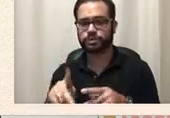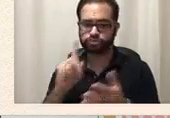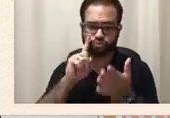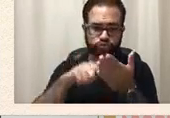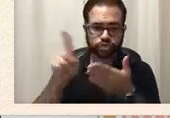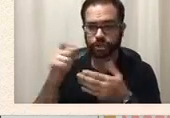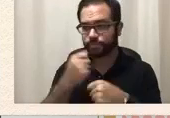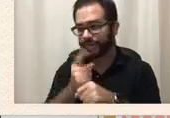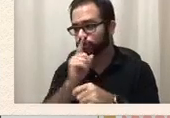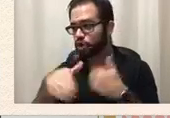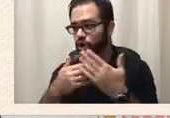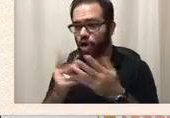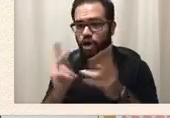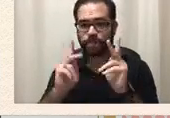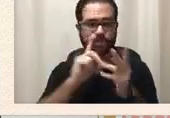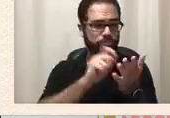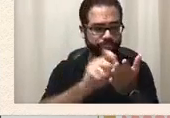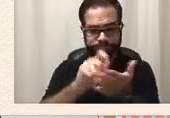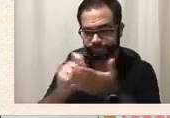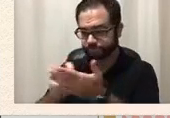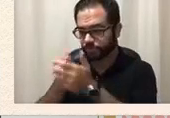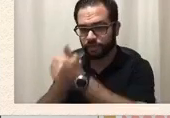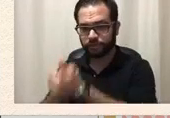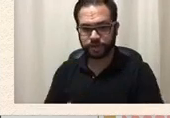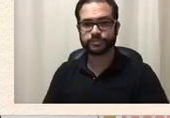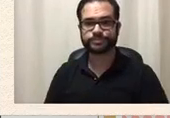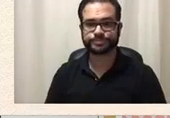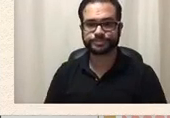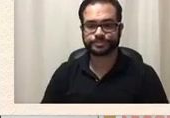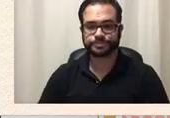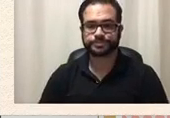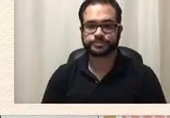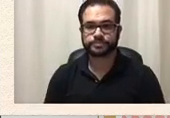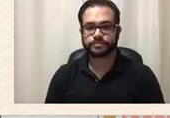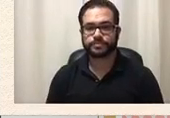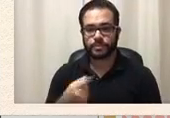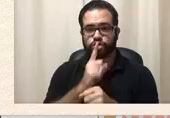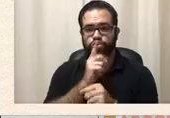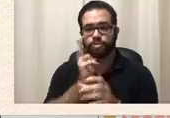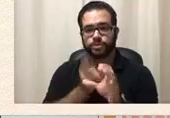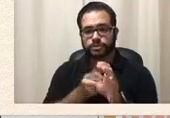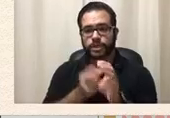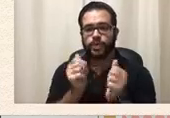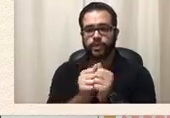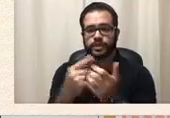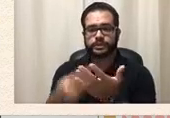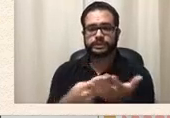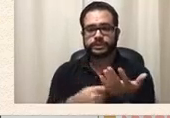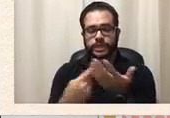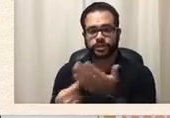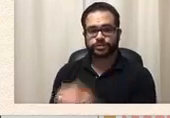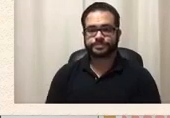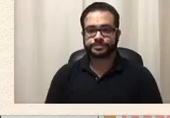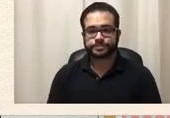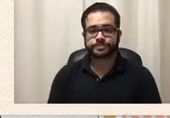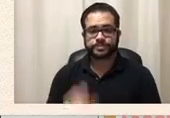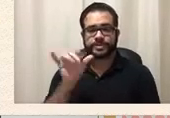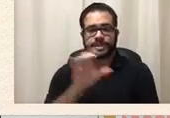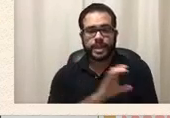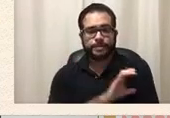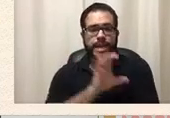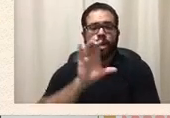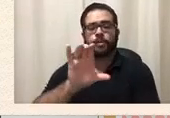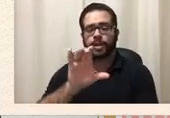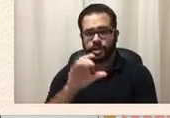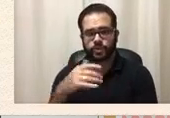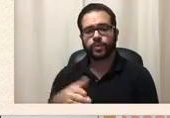and following along so they could participate in the group discussion. This empowerment allowed students to feel like